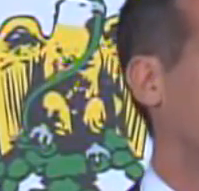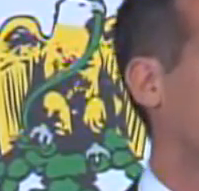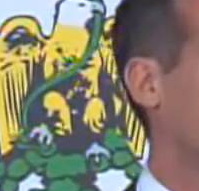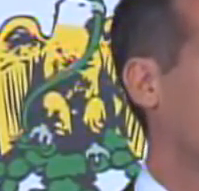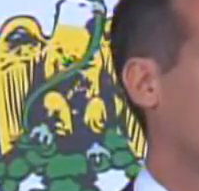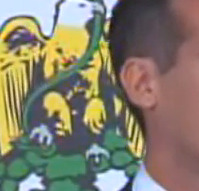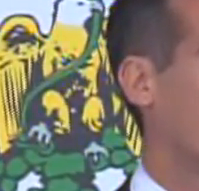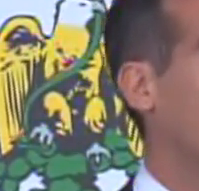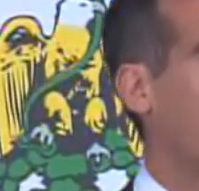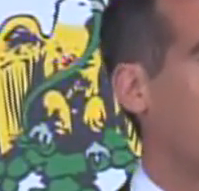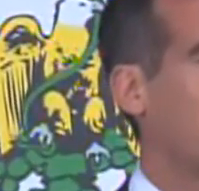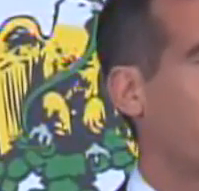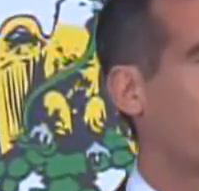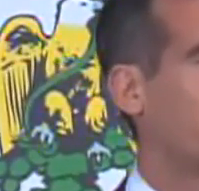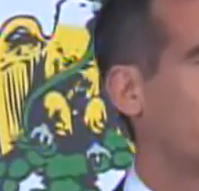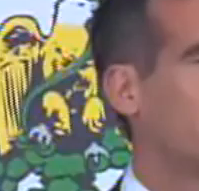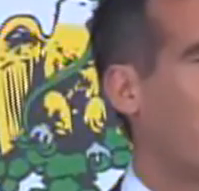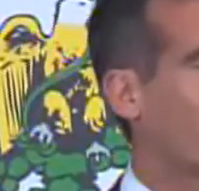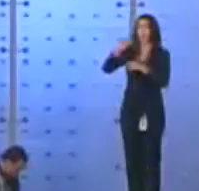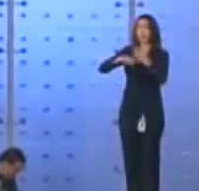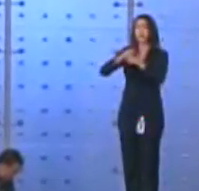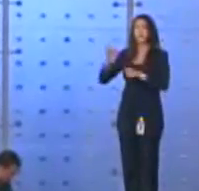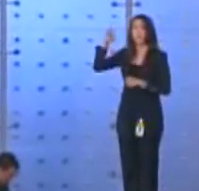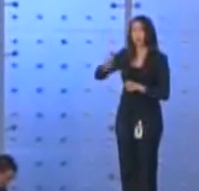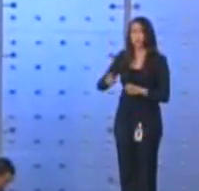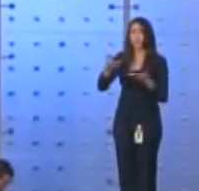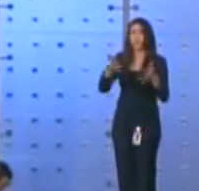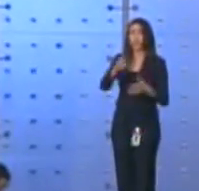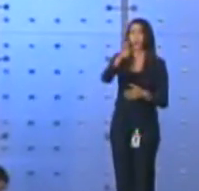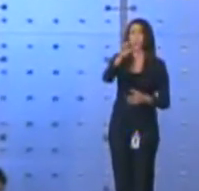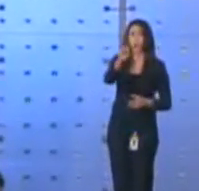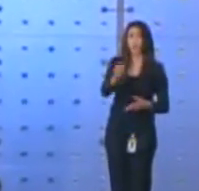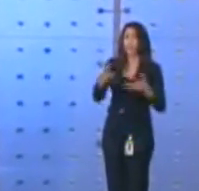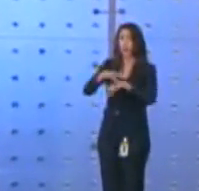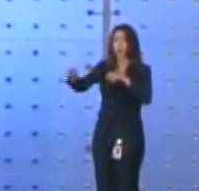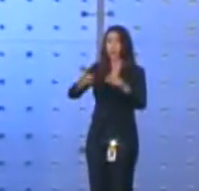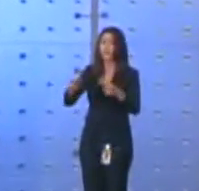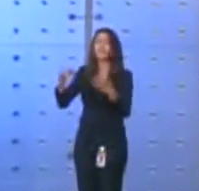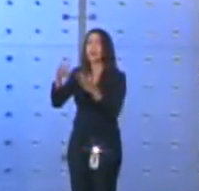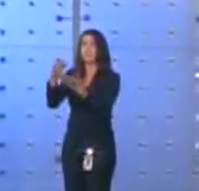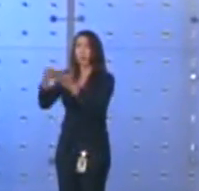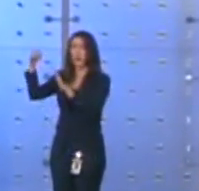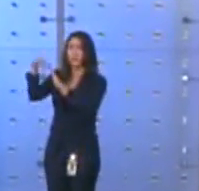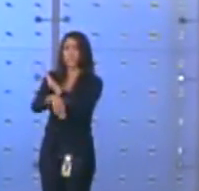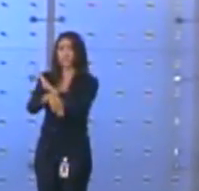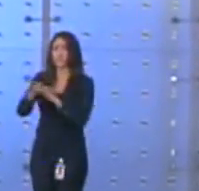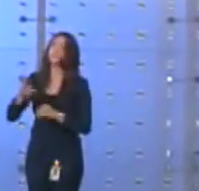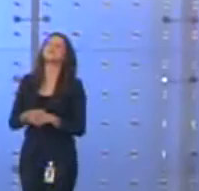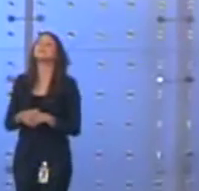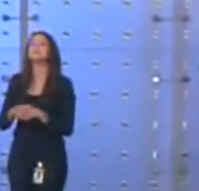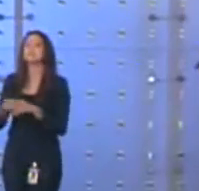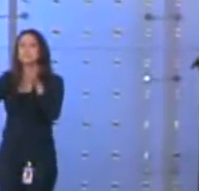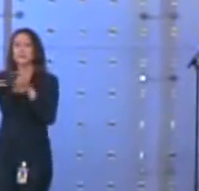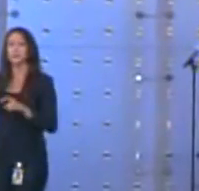cities through. 3 decades later, after riots, earthquakes, and recession have tested our mettle, we